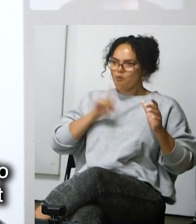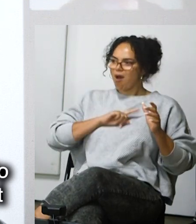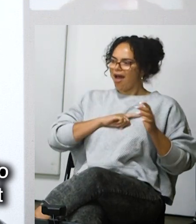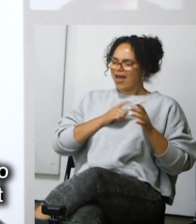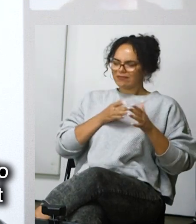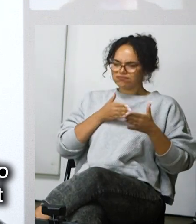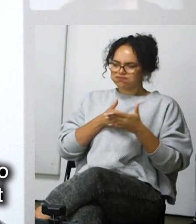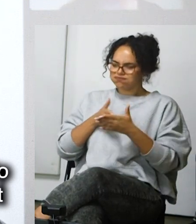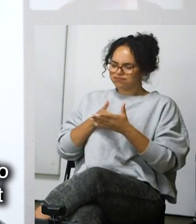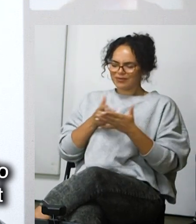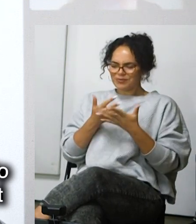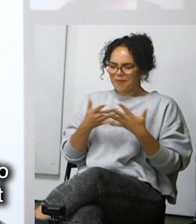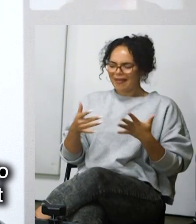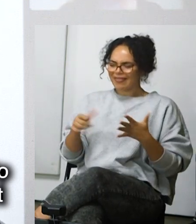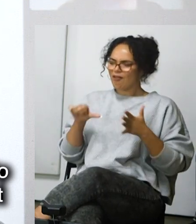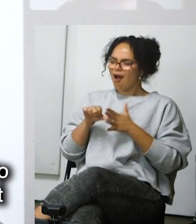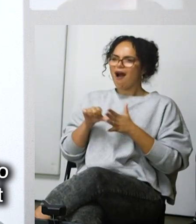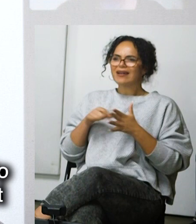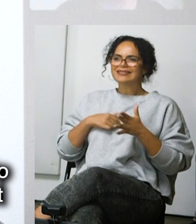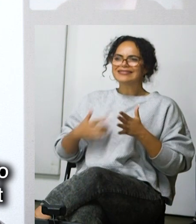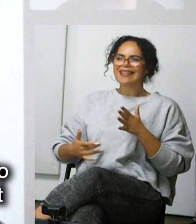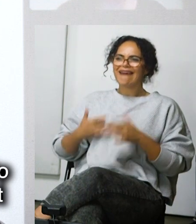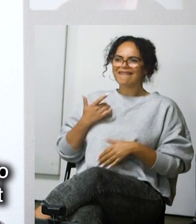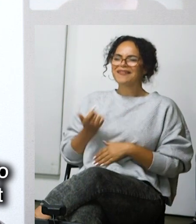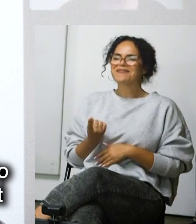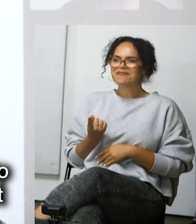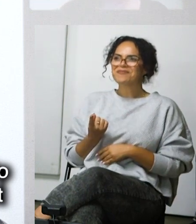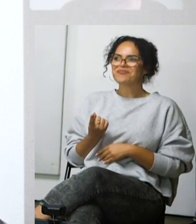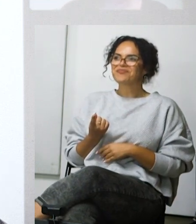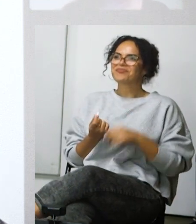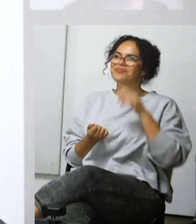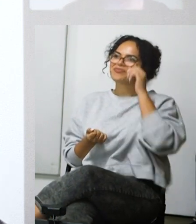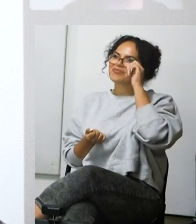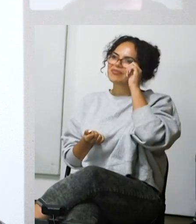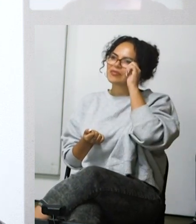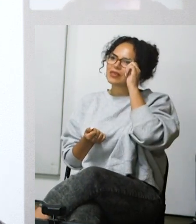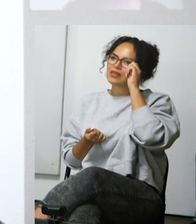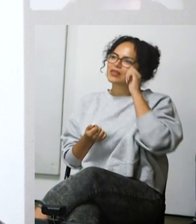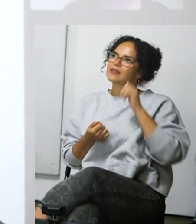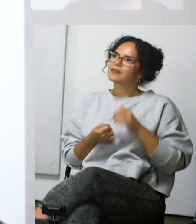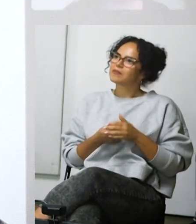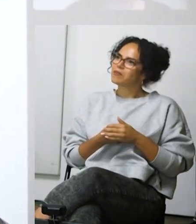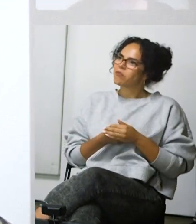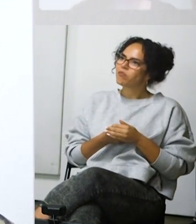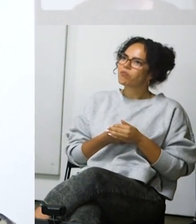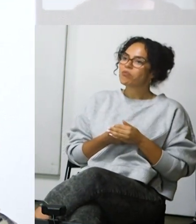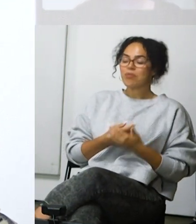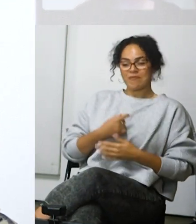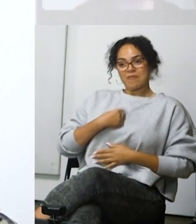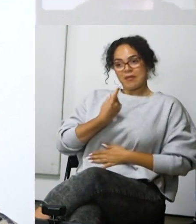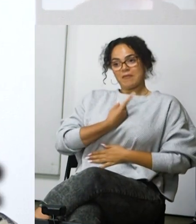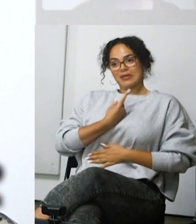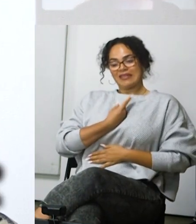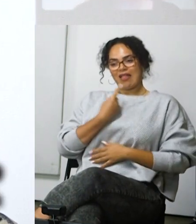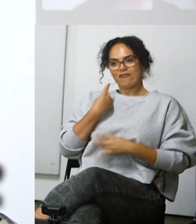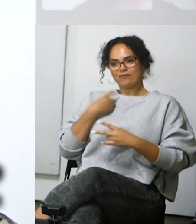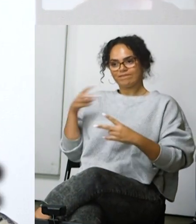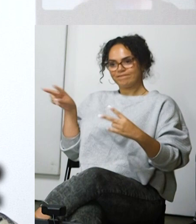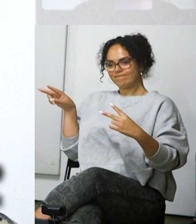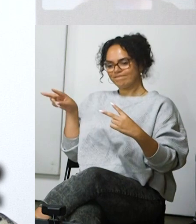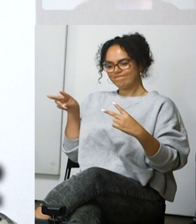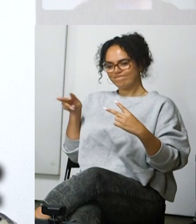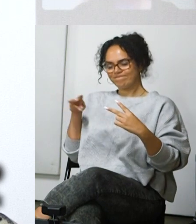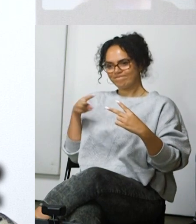piece here is about eye contact and how difficult I find eye contact. But I